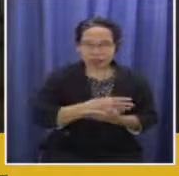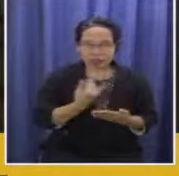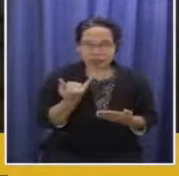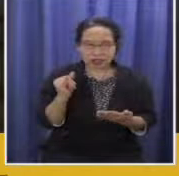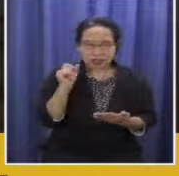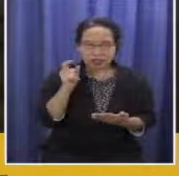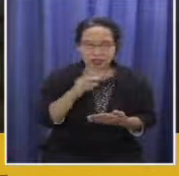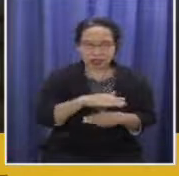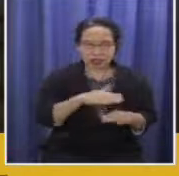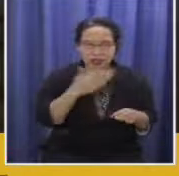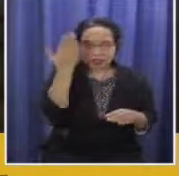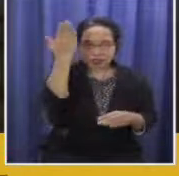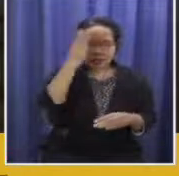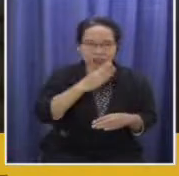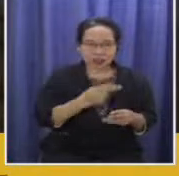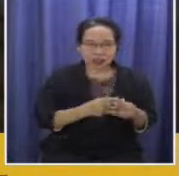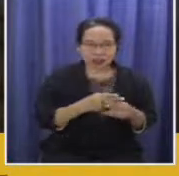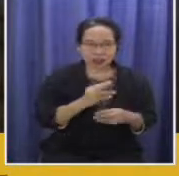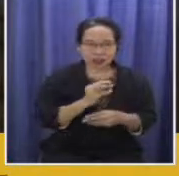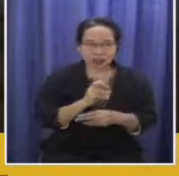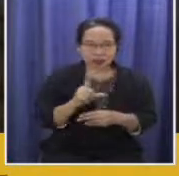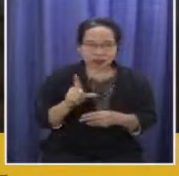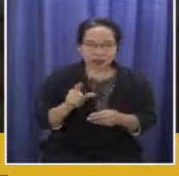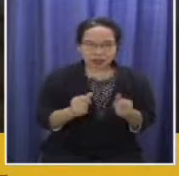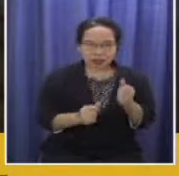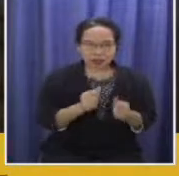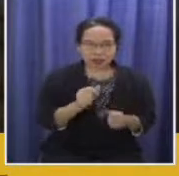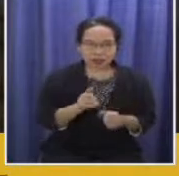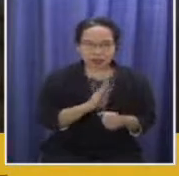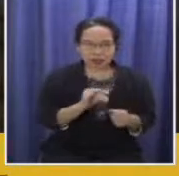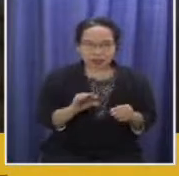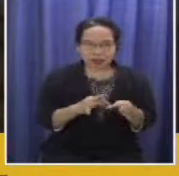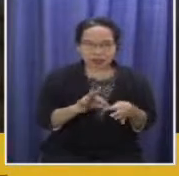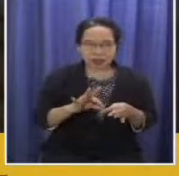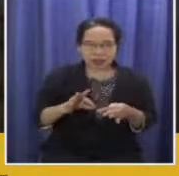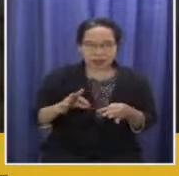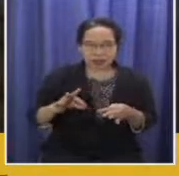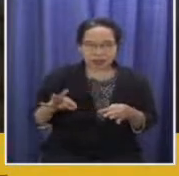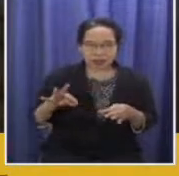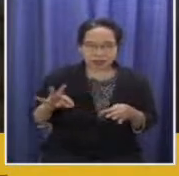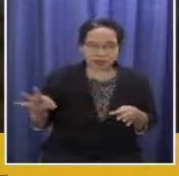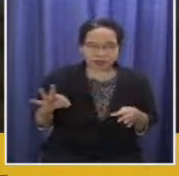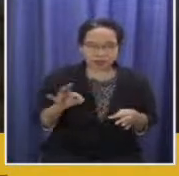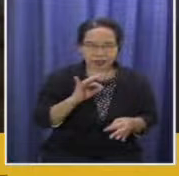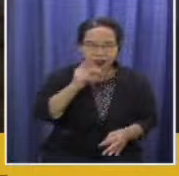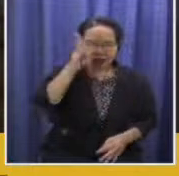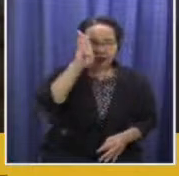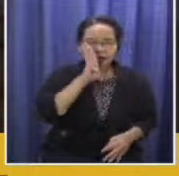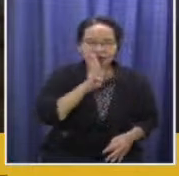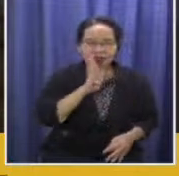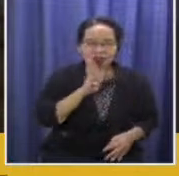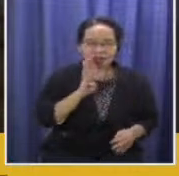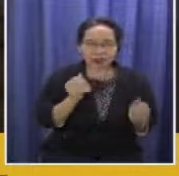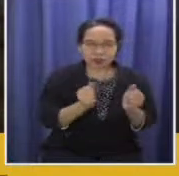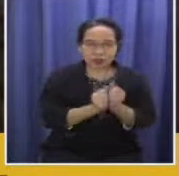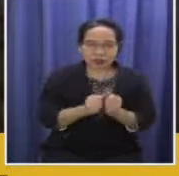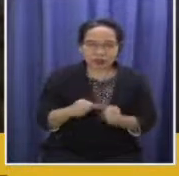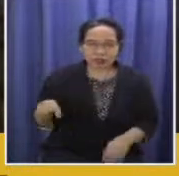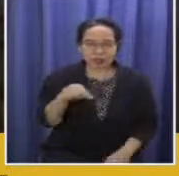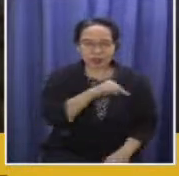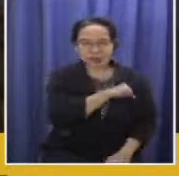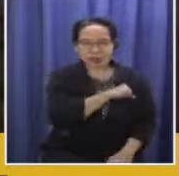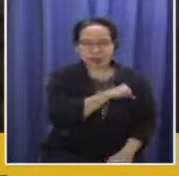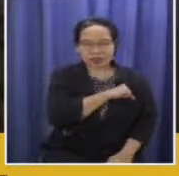and they shall call his name Emmanuel, which being interpreted is God